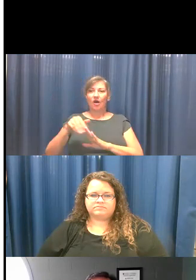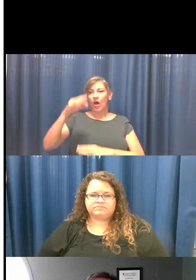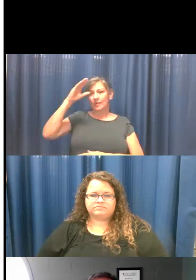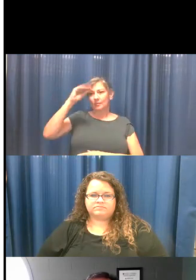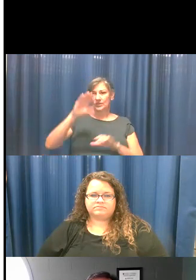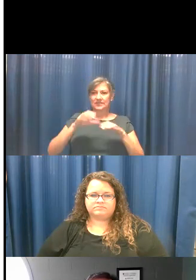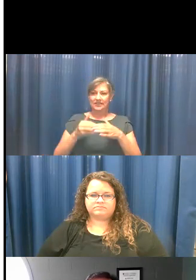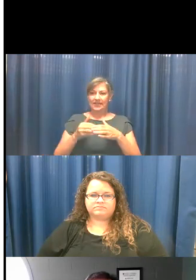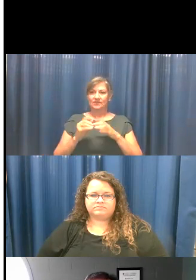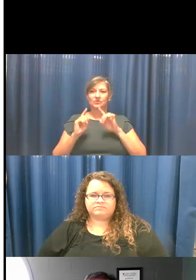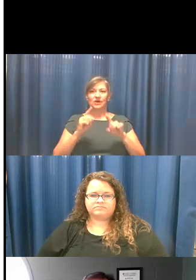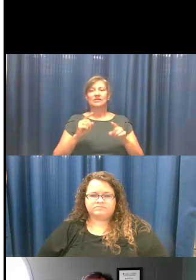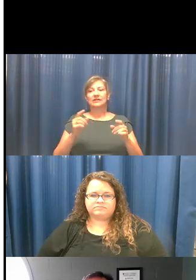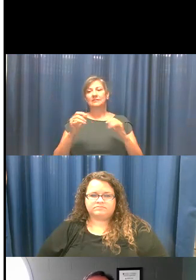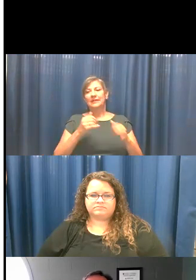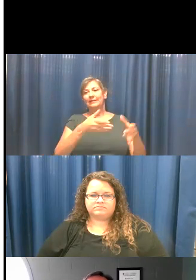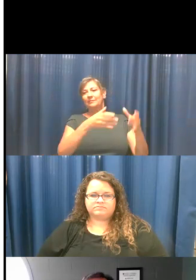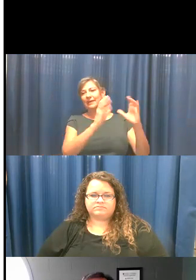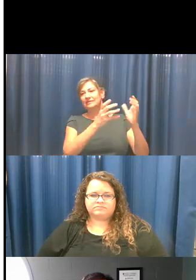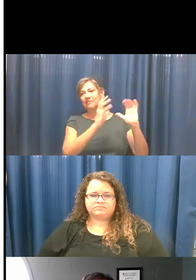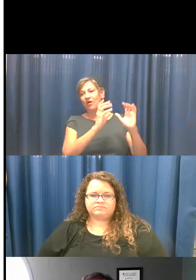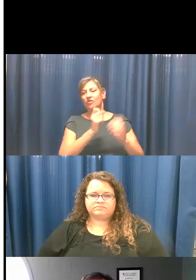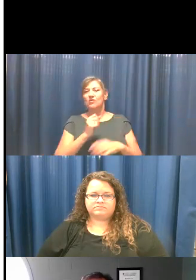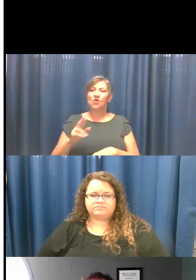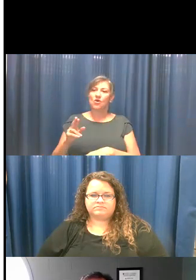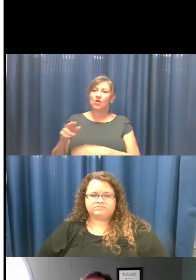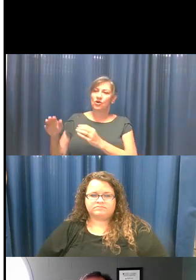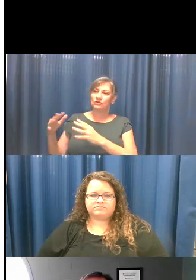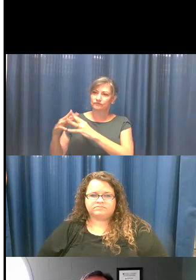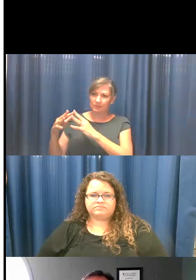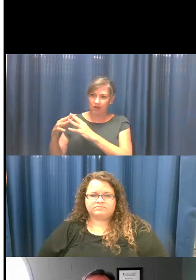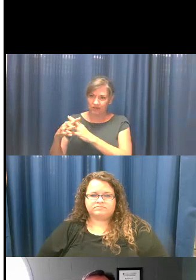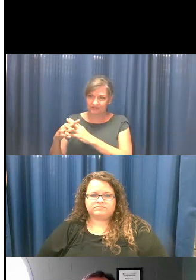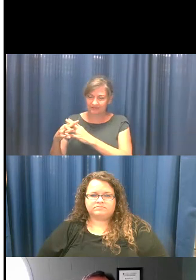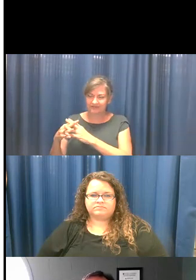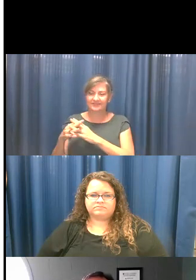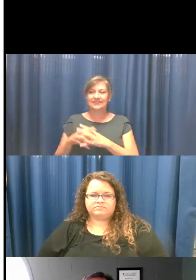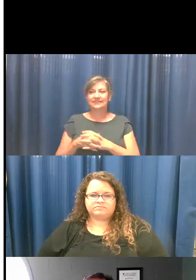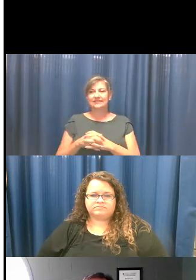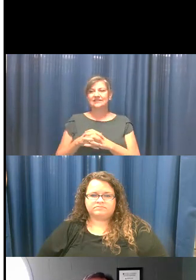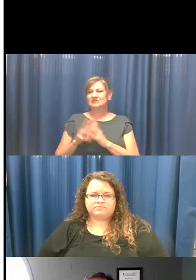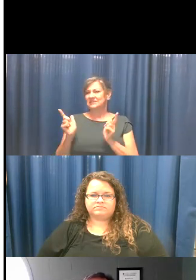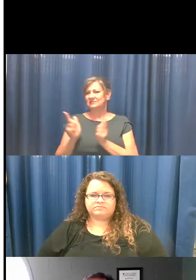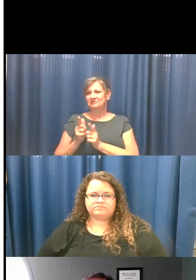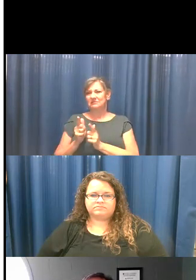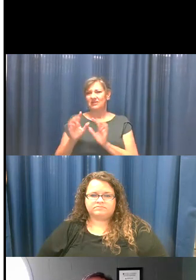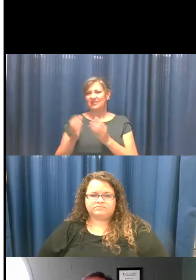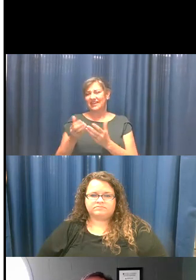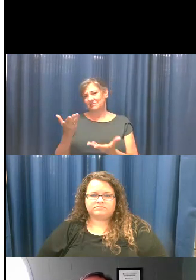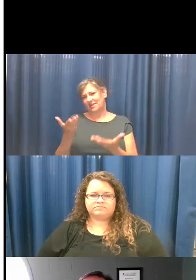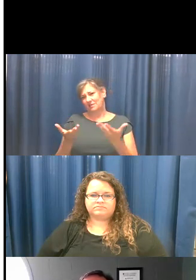class, we either went and played basketball together or we went and played football together. And again, it was a small class. There was only